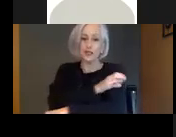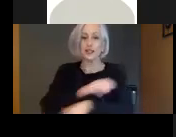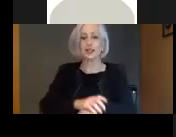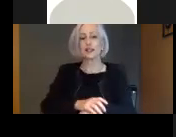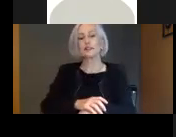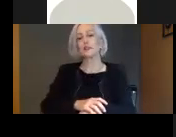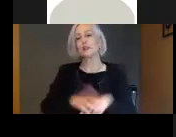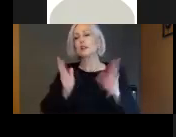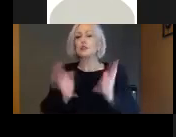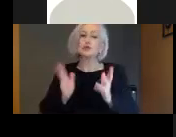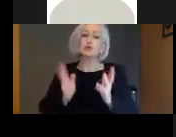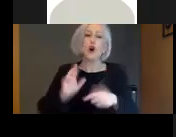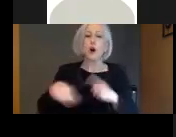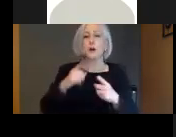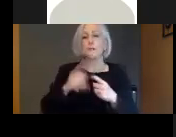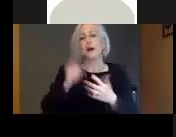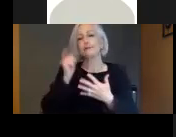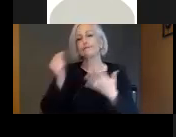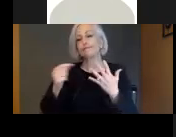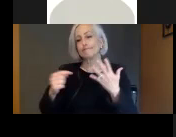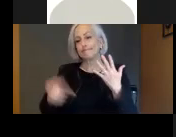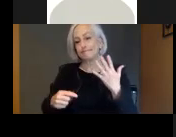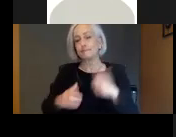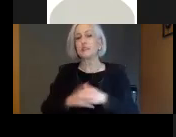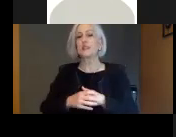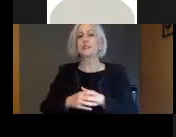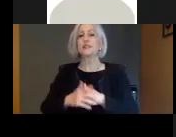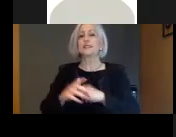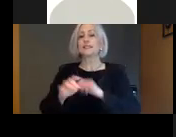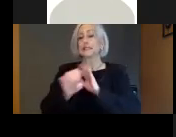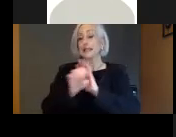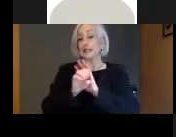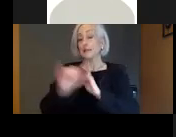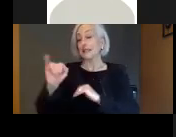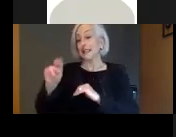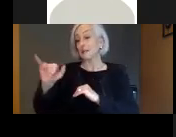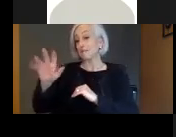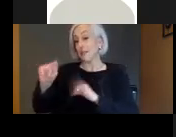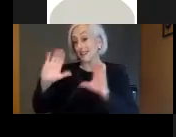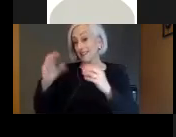things. And one thing I myself learned taking the InMed course is how